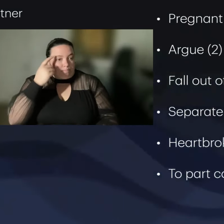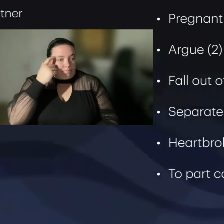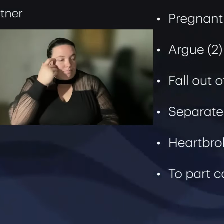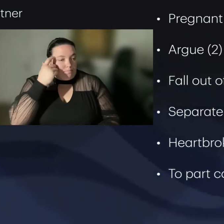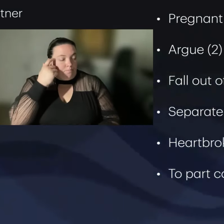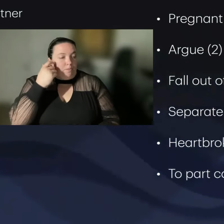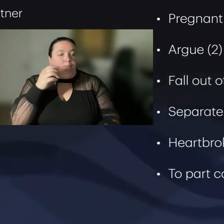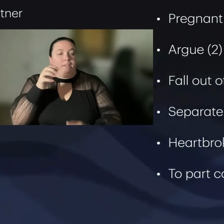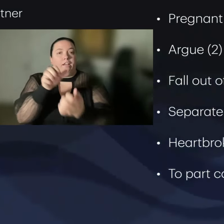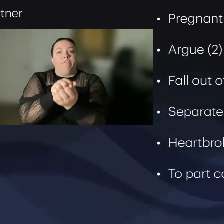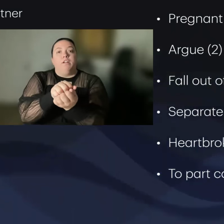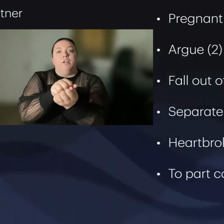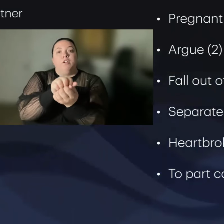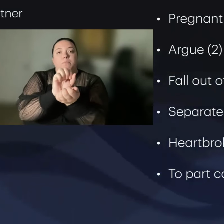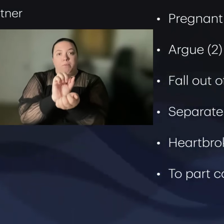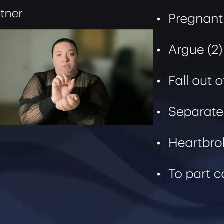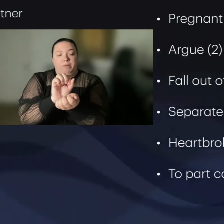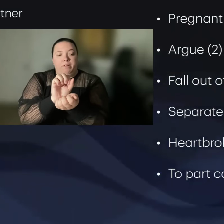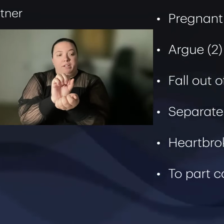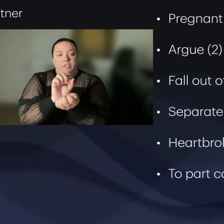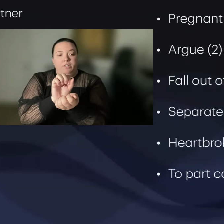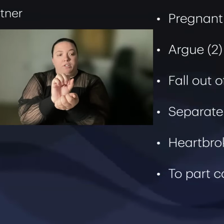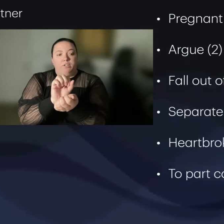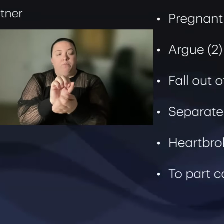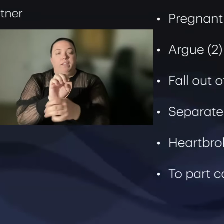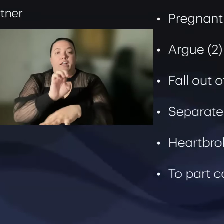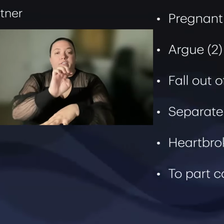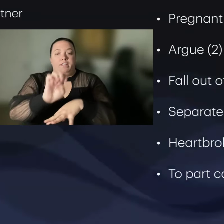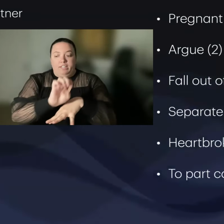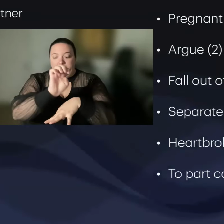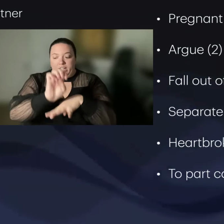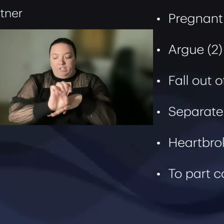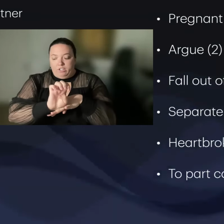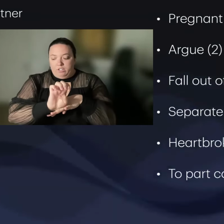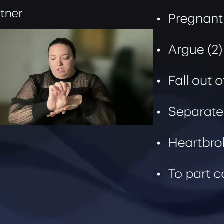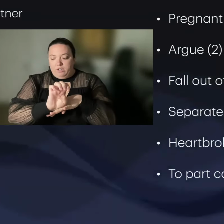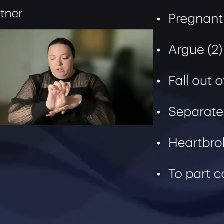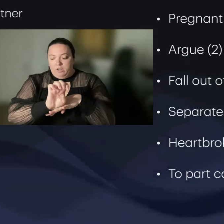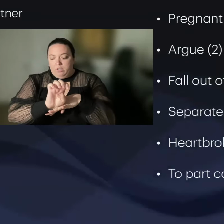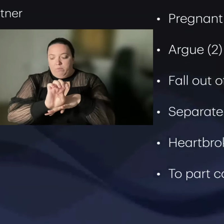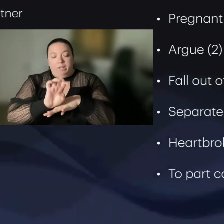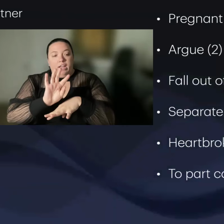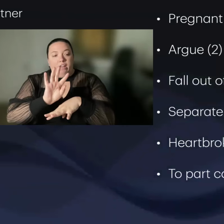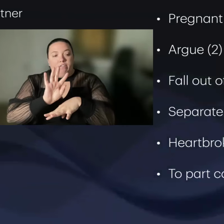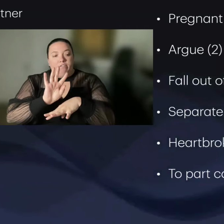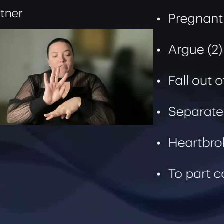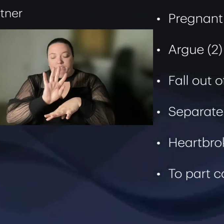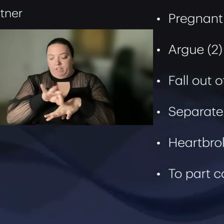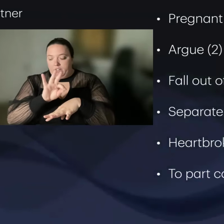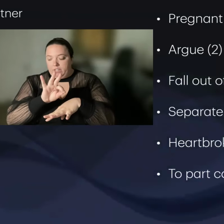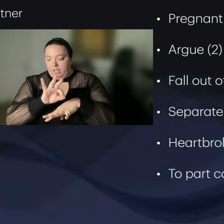up. Then we have proposed marriage, we have engaged, we